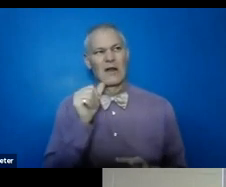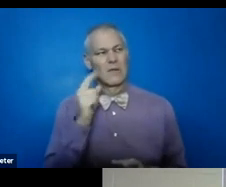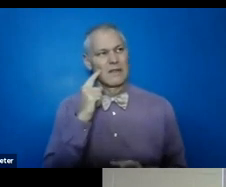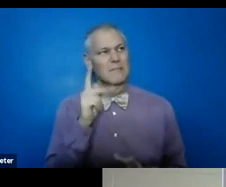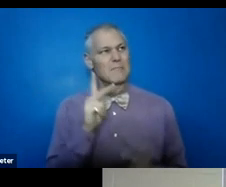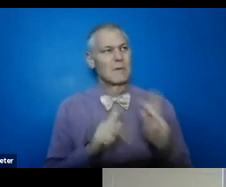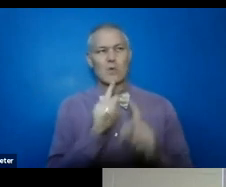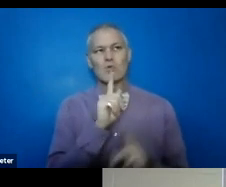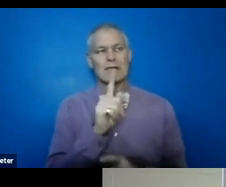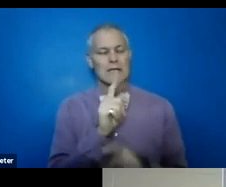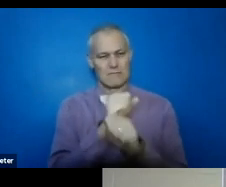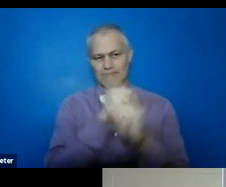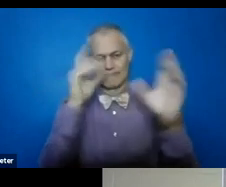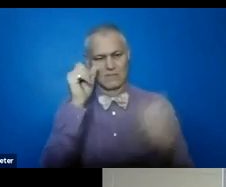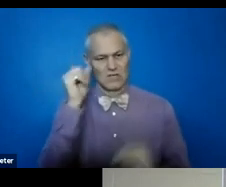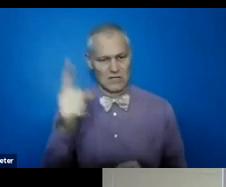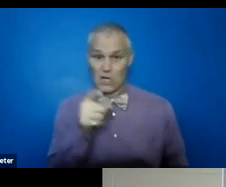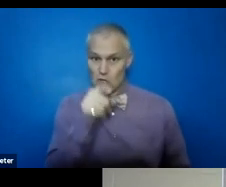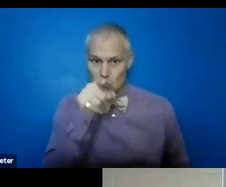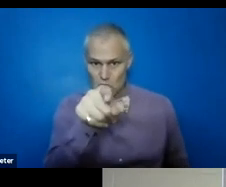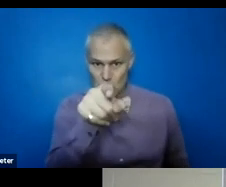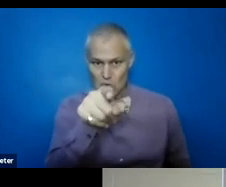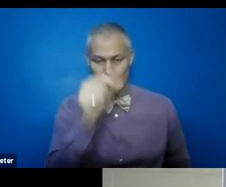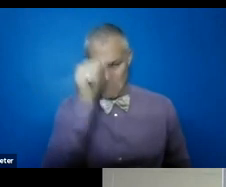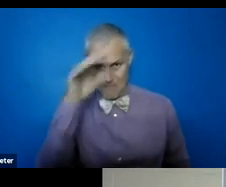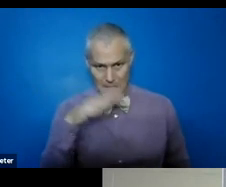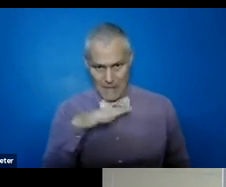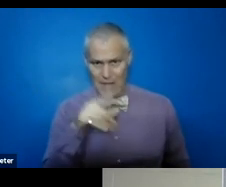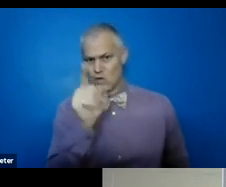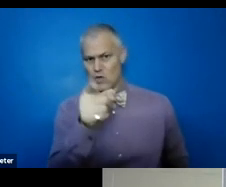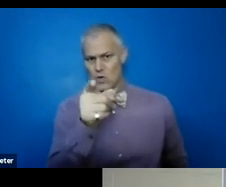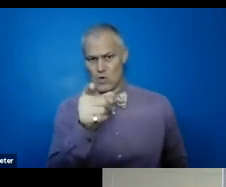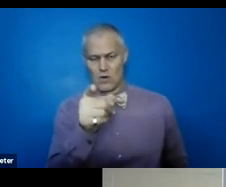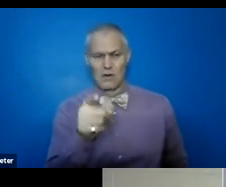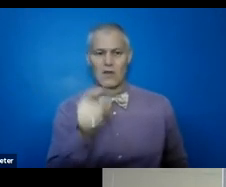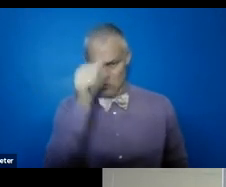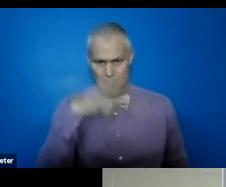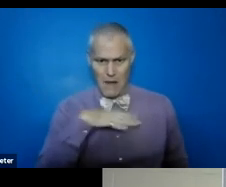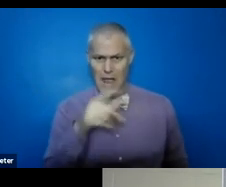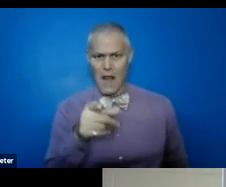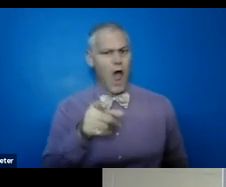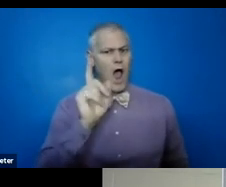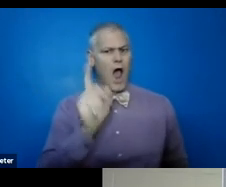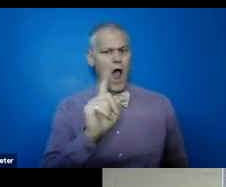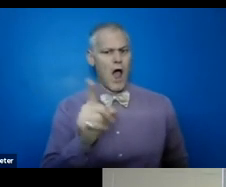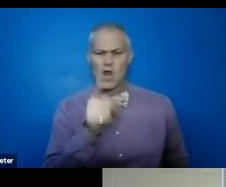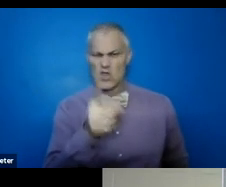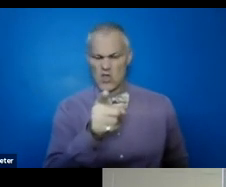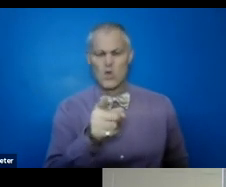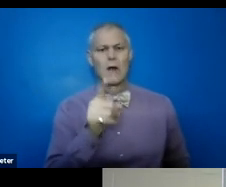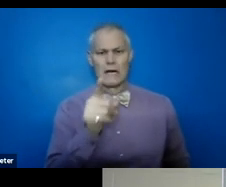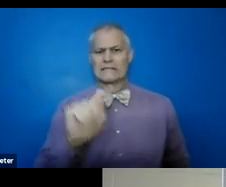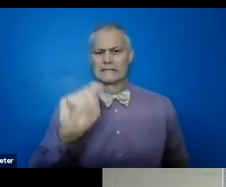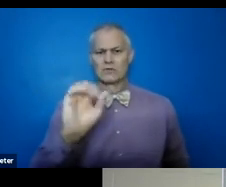really understand it. That it doesn't mean that you, being a male person who identifies as male, it's not saying that you are therefore toxic.